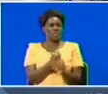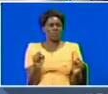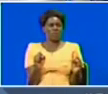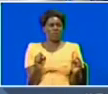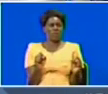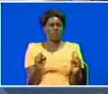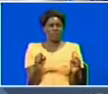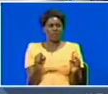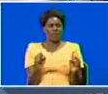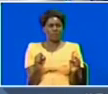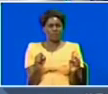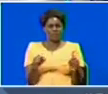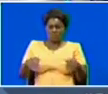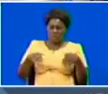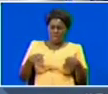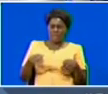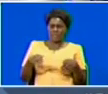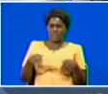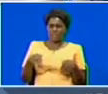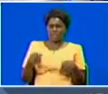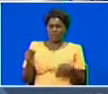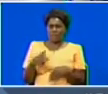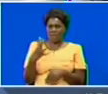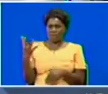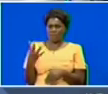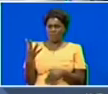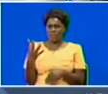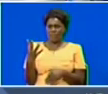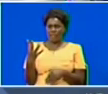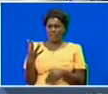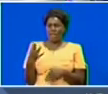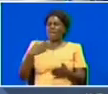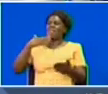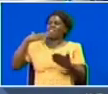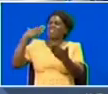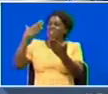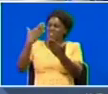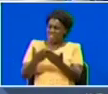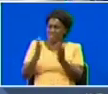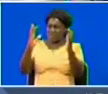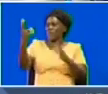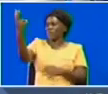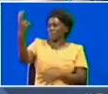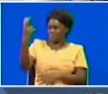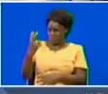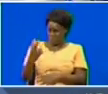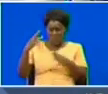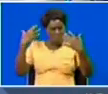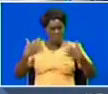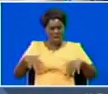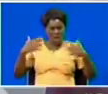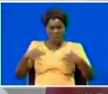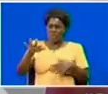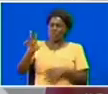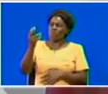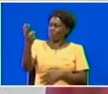8th. I'm going to threat you. All right. No, I don't want threats here on my show. All right. Thank you so much for watching. It has been great having your company